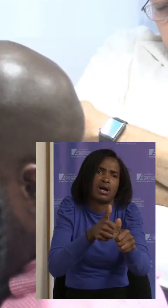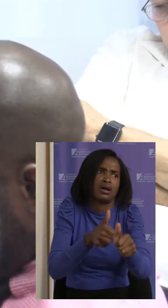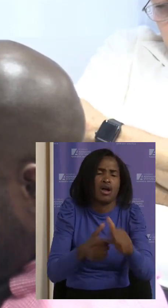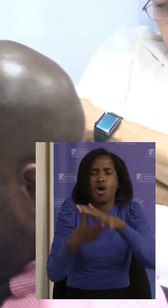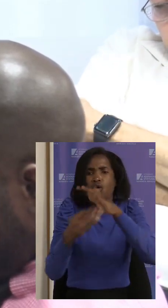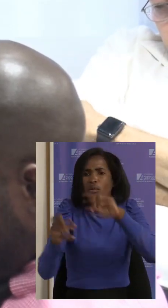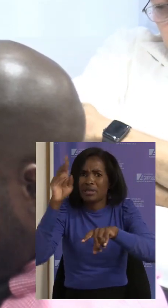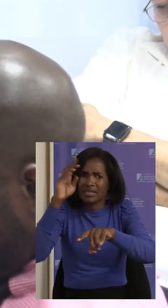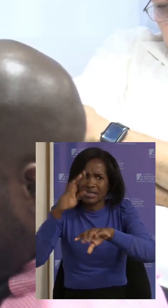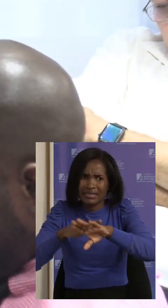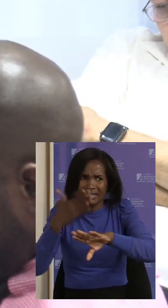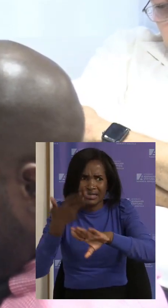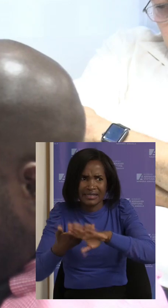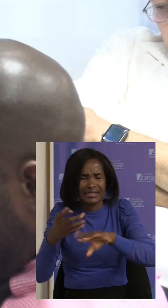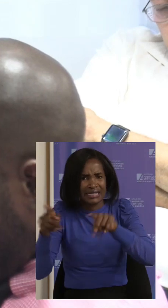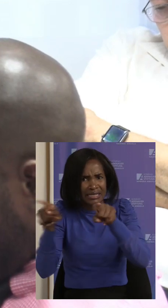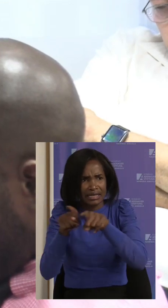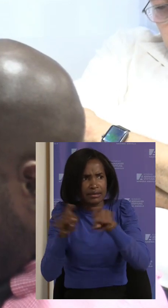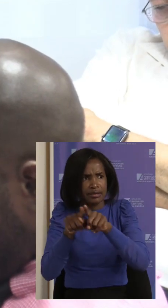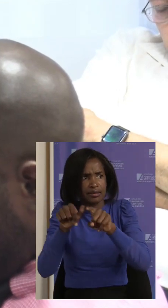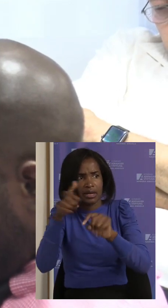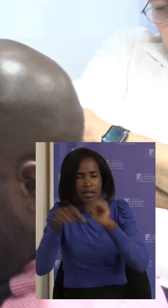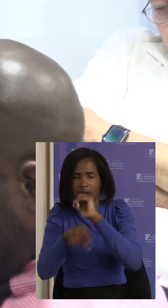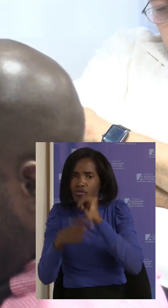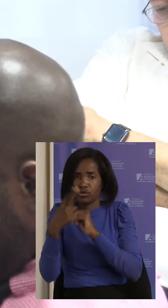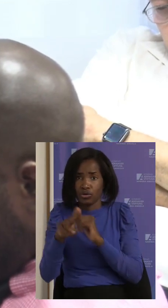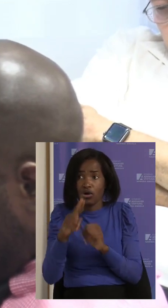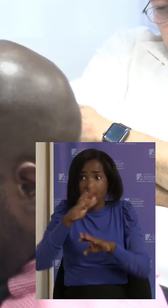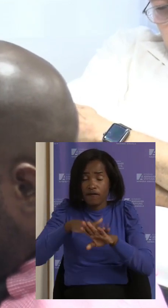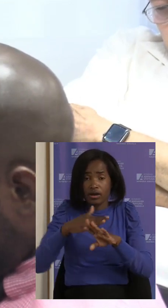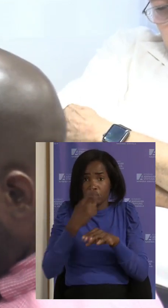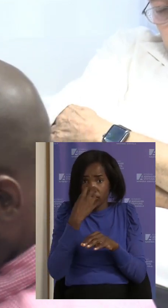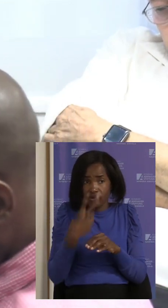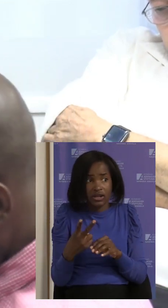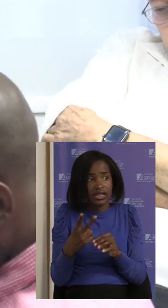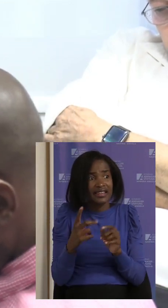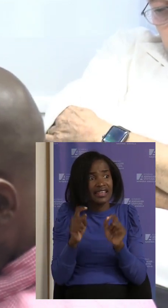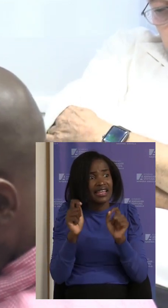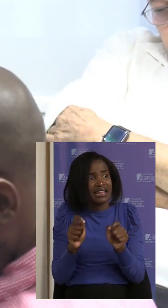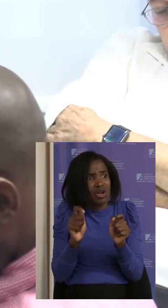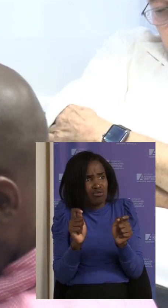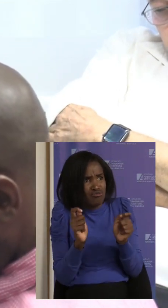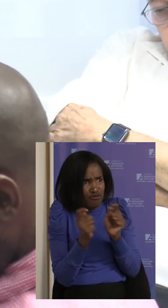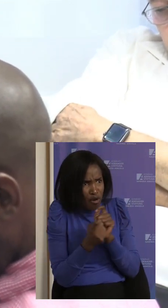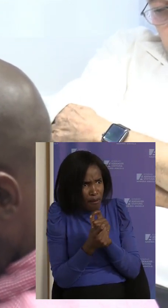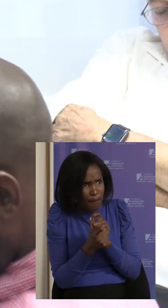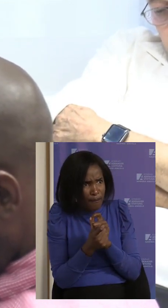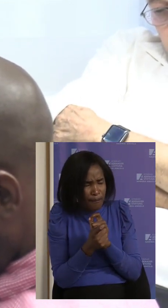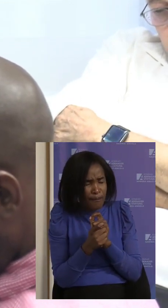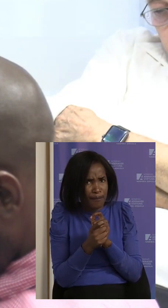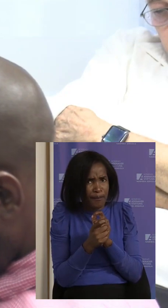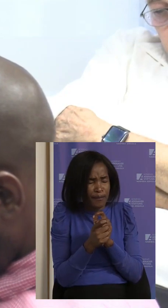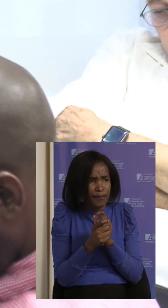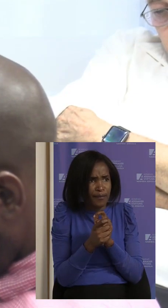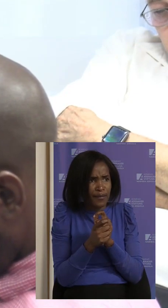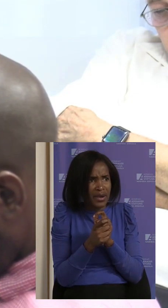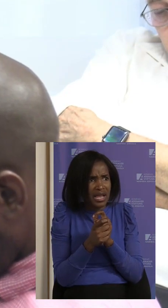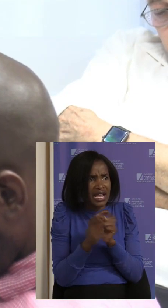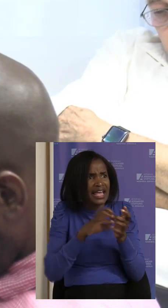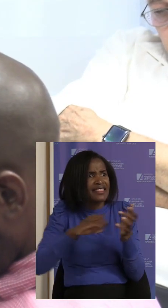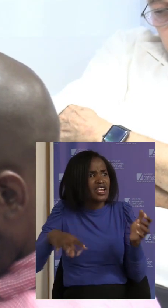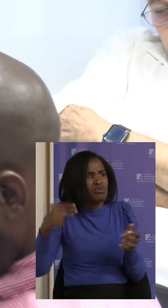wanted to give is that if we look at the reform currently, that what happened is that the removal